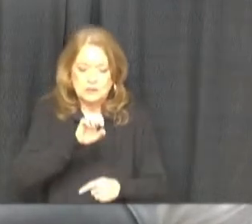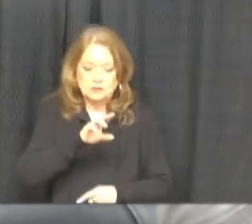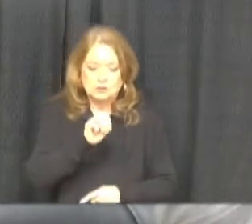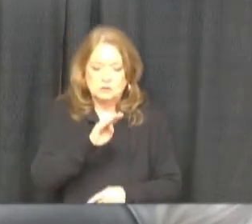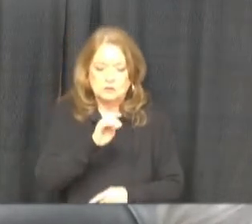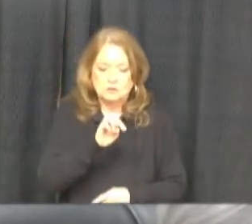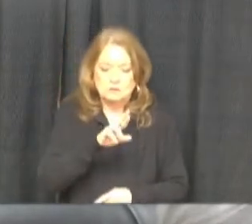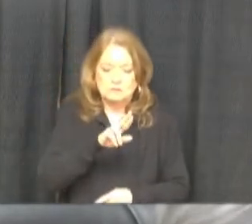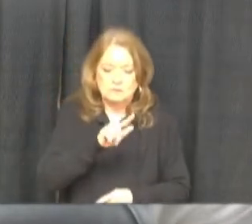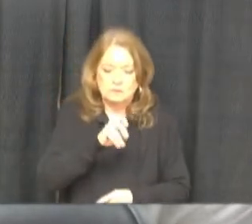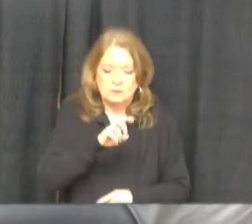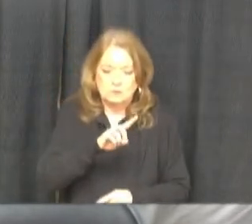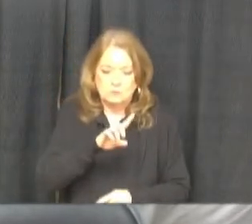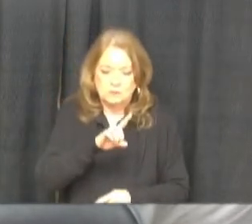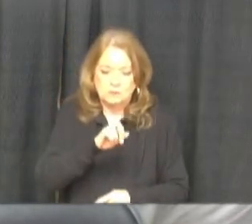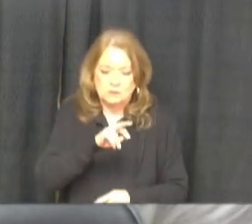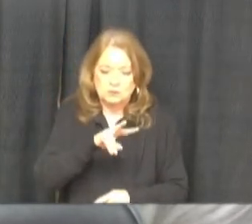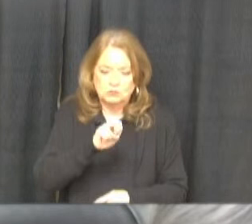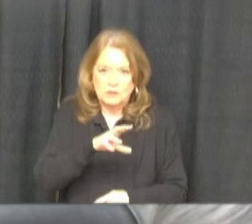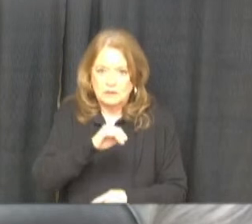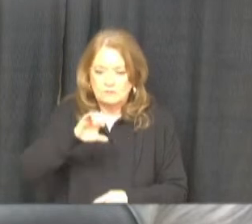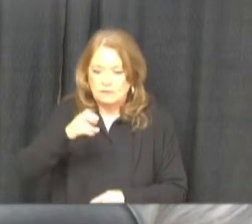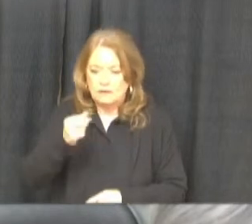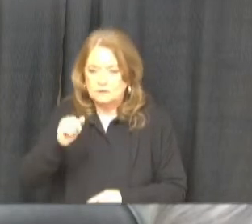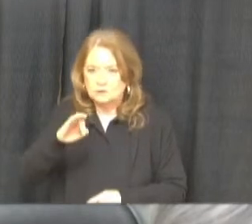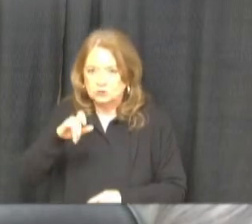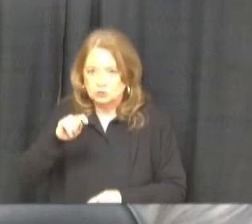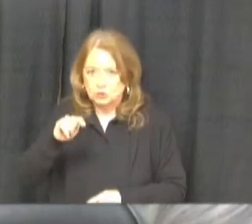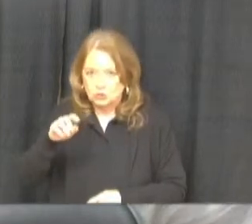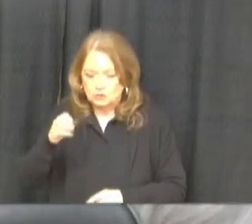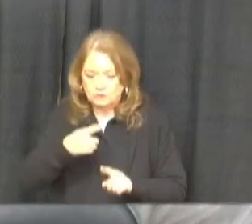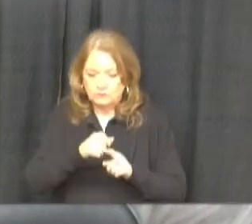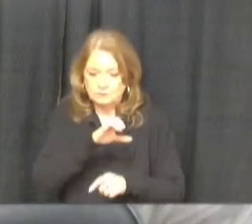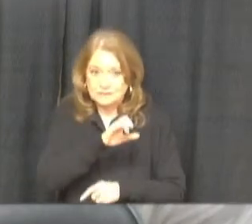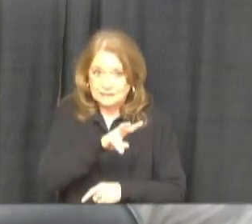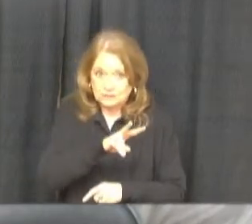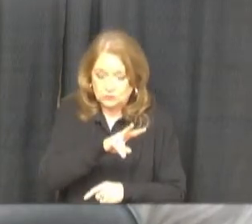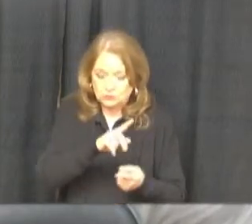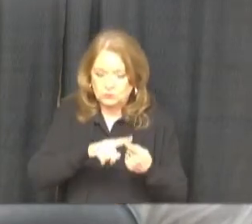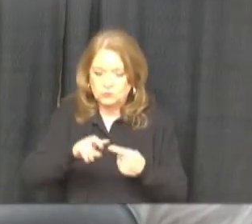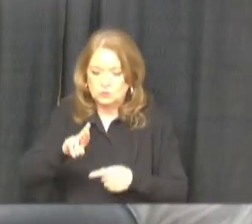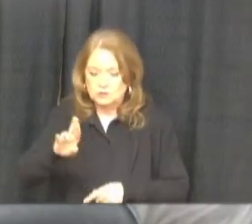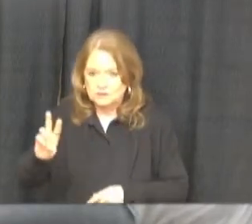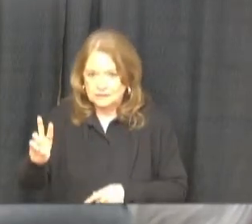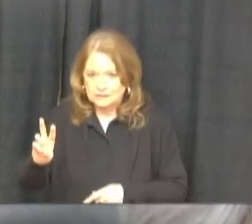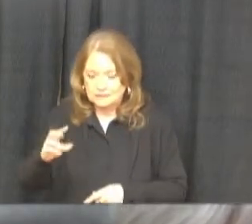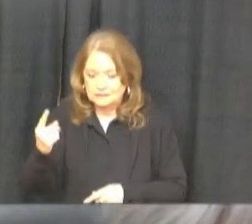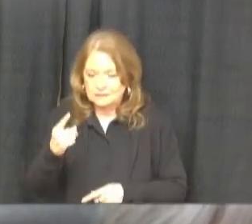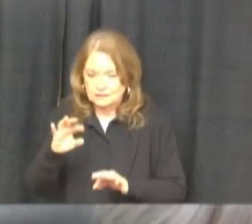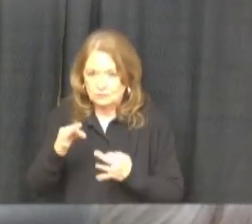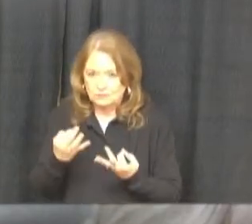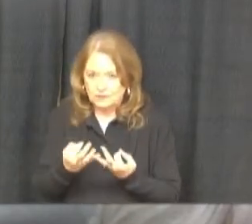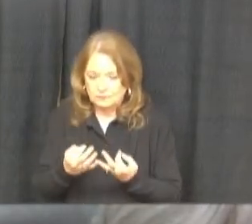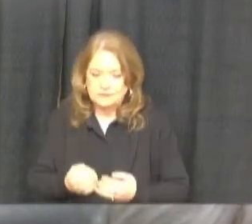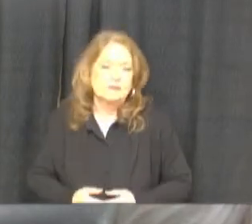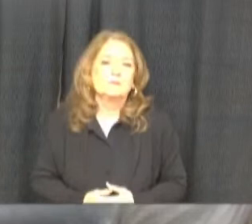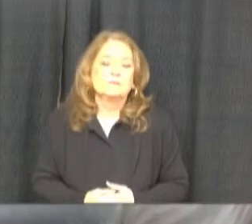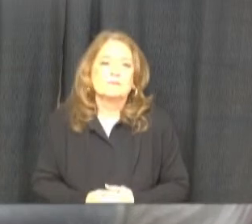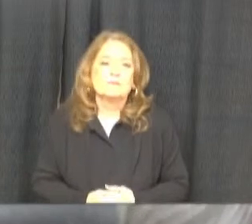Cumberland Drive and Charlotte Street from C2 General Commercial District to R6 Single Family Residential